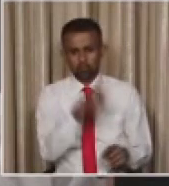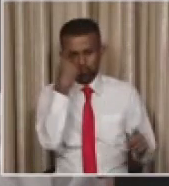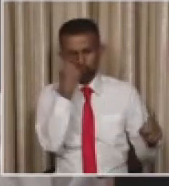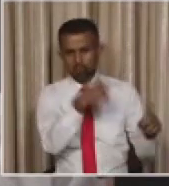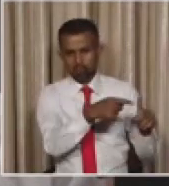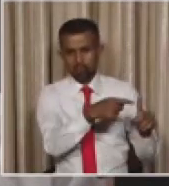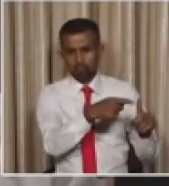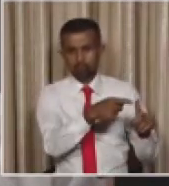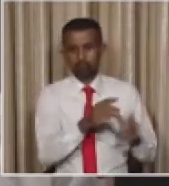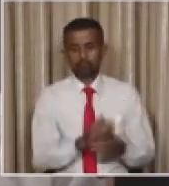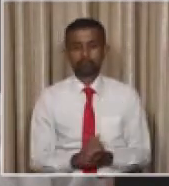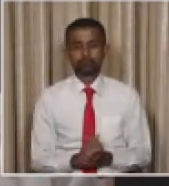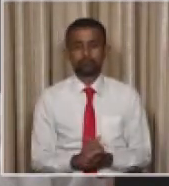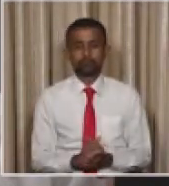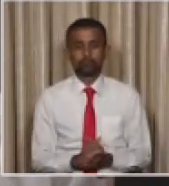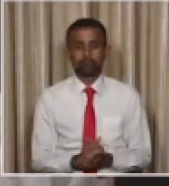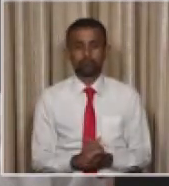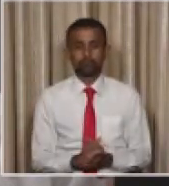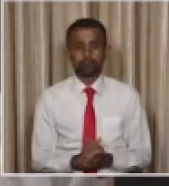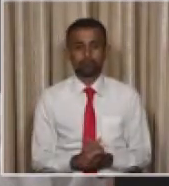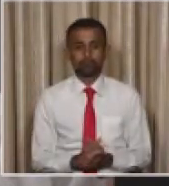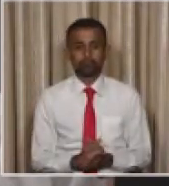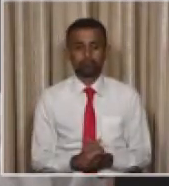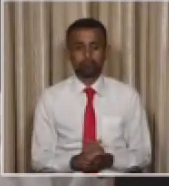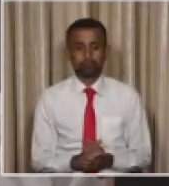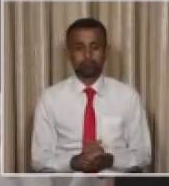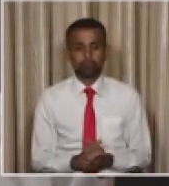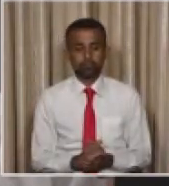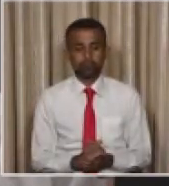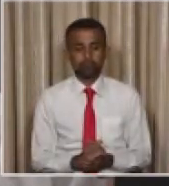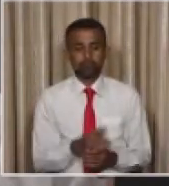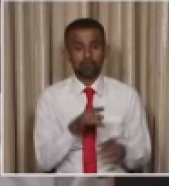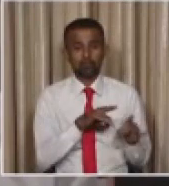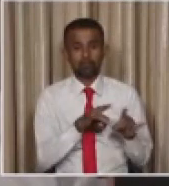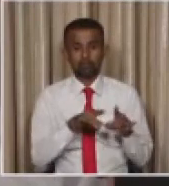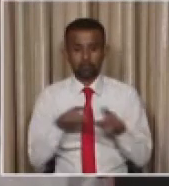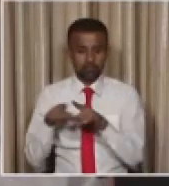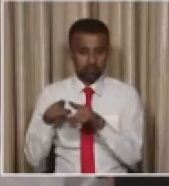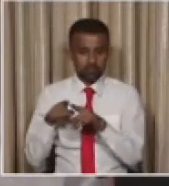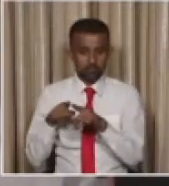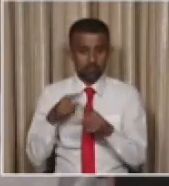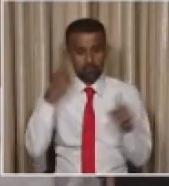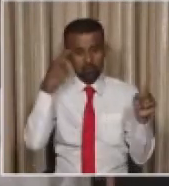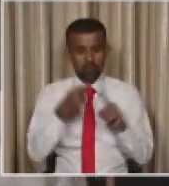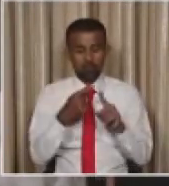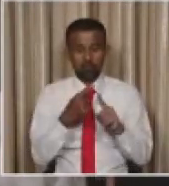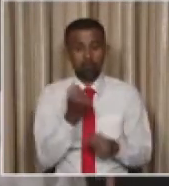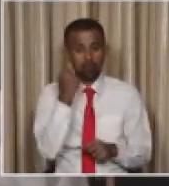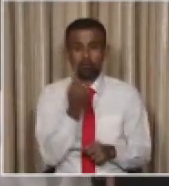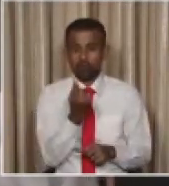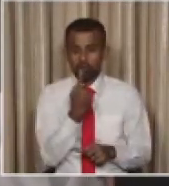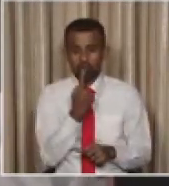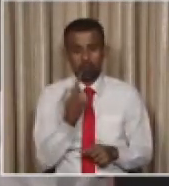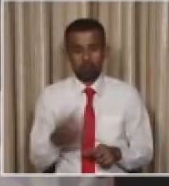the basic principle governing the concept of equality is to remove unfairness and arbitrariness it is profoundly forbids action which